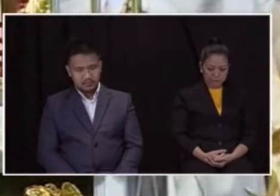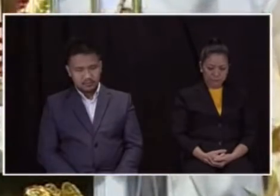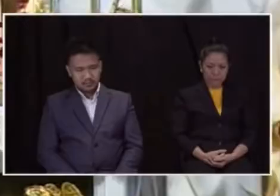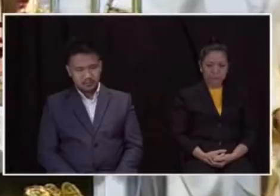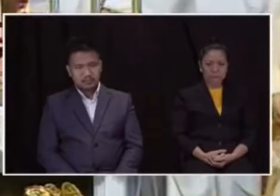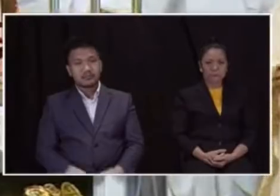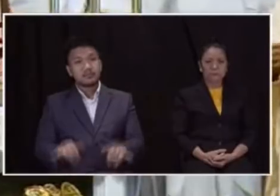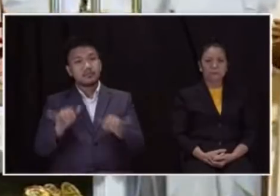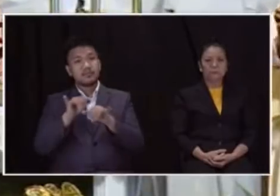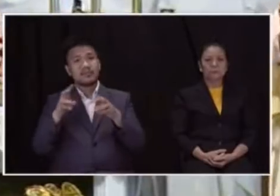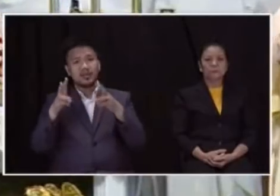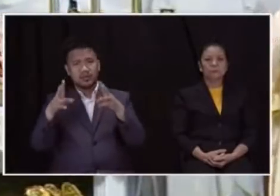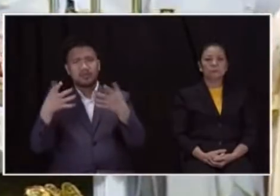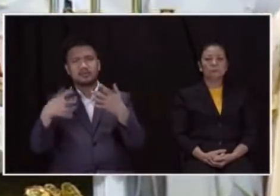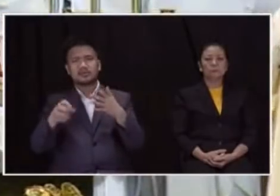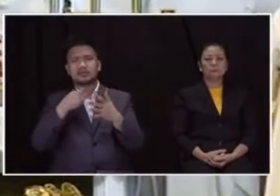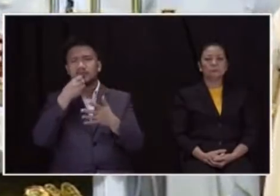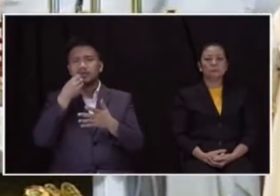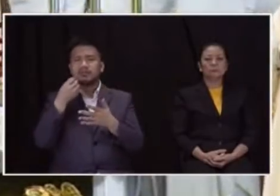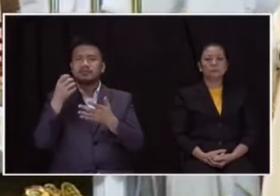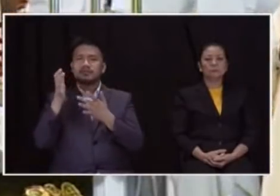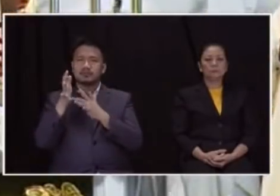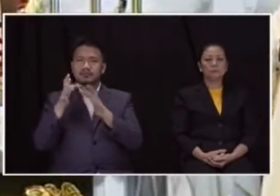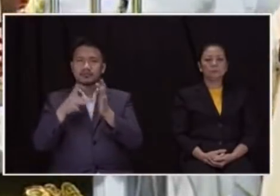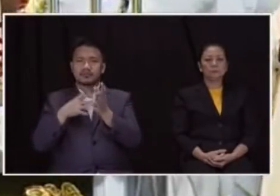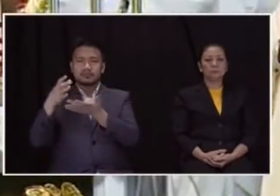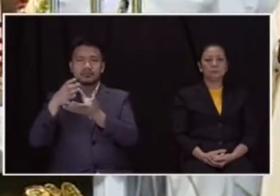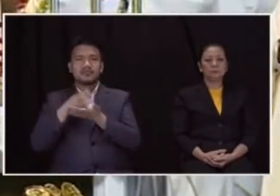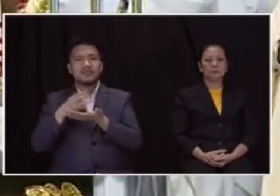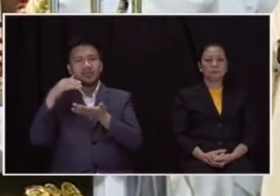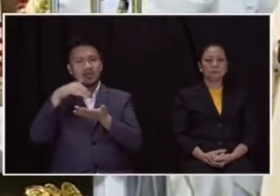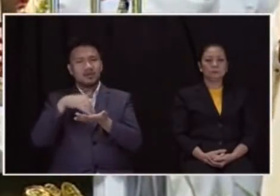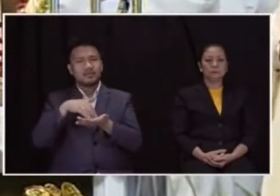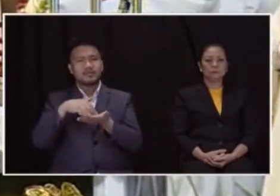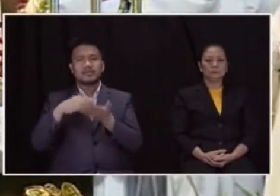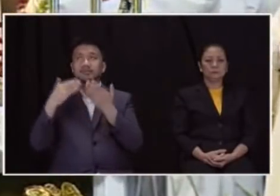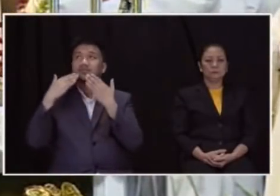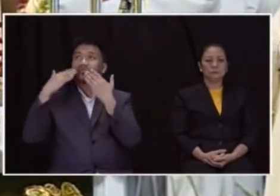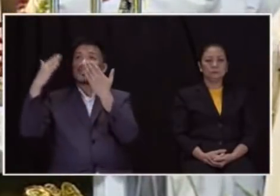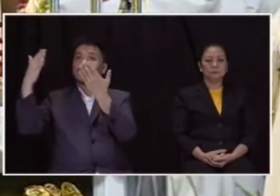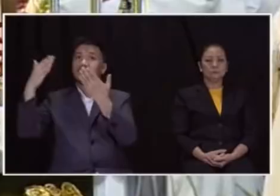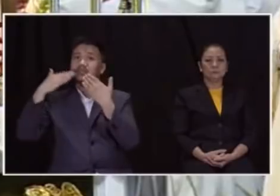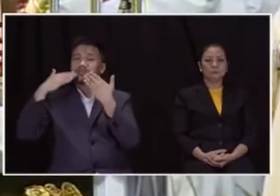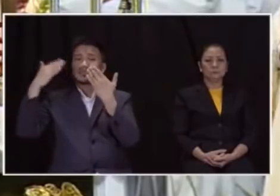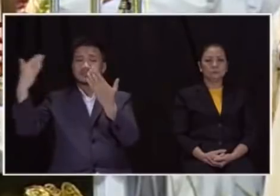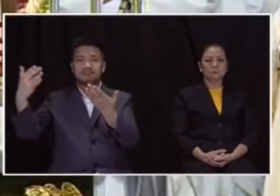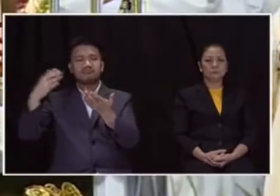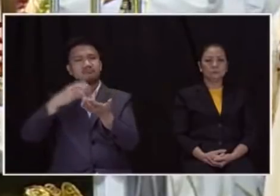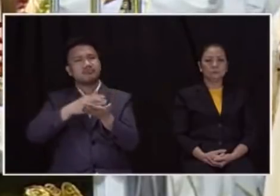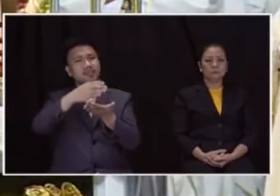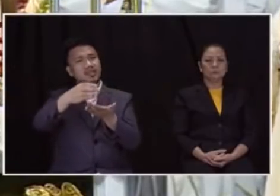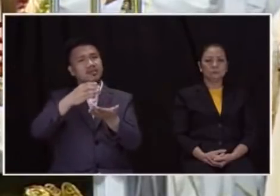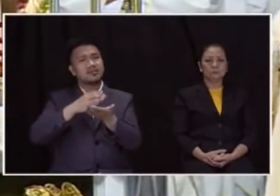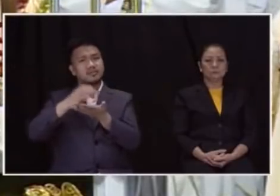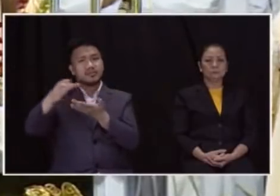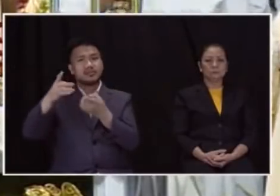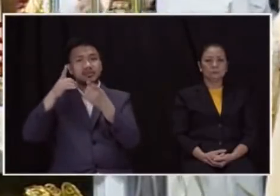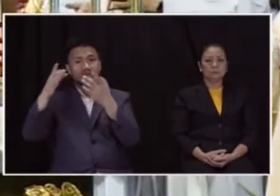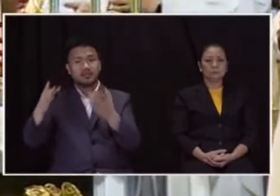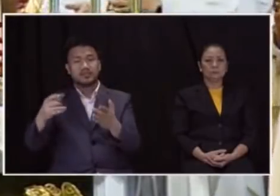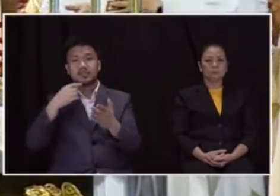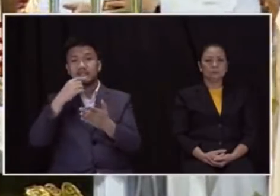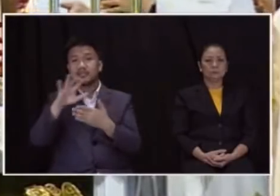In a similar way, when supper was ended, he took the chalice, and once more giving thanks, he gave it to his